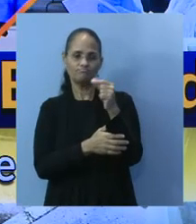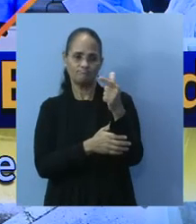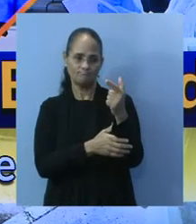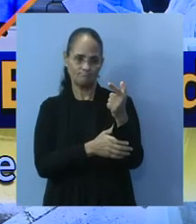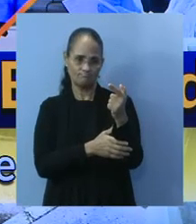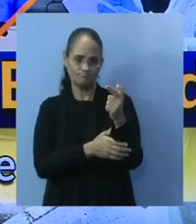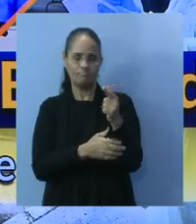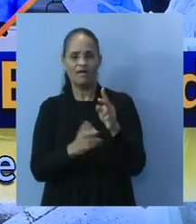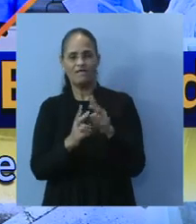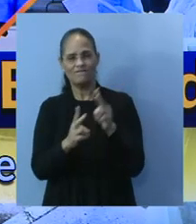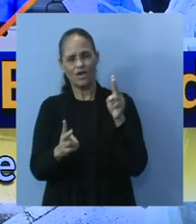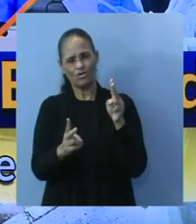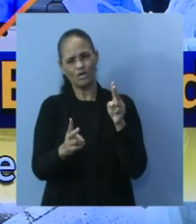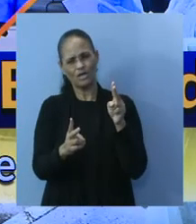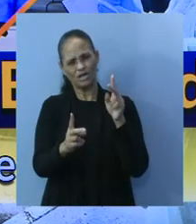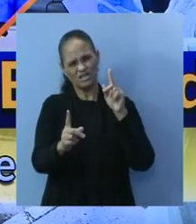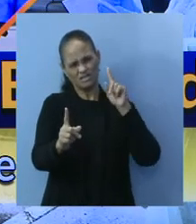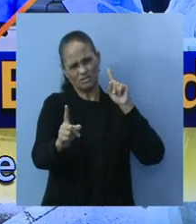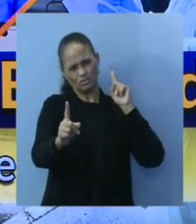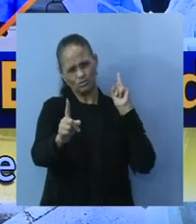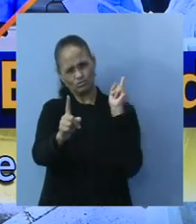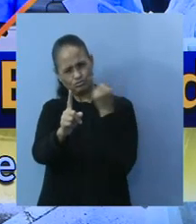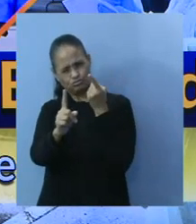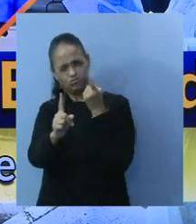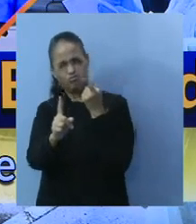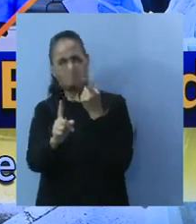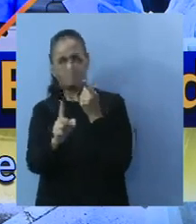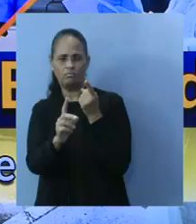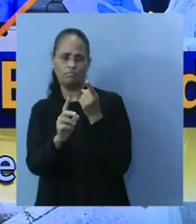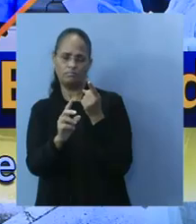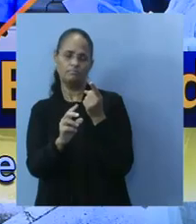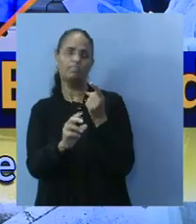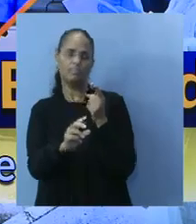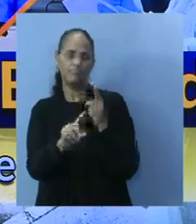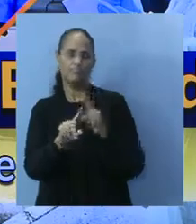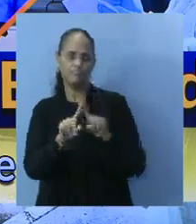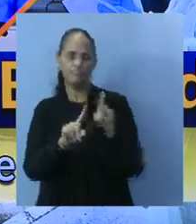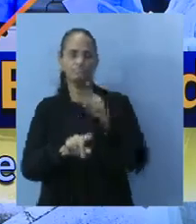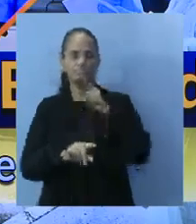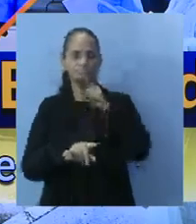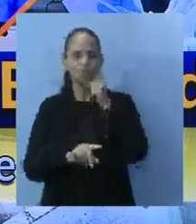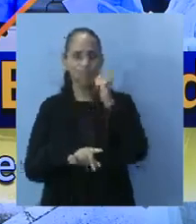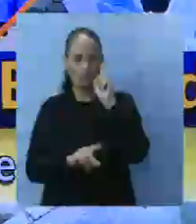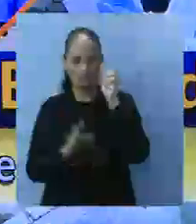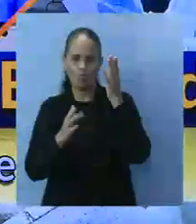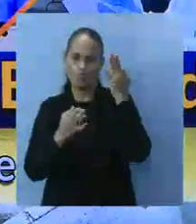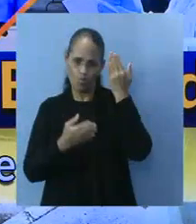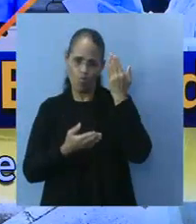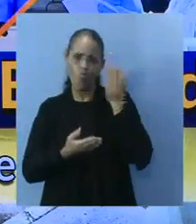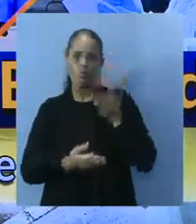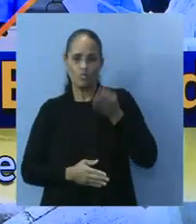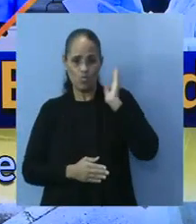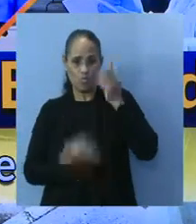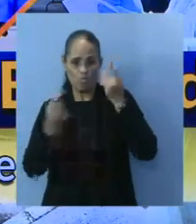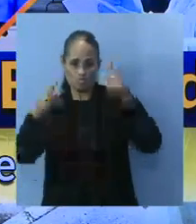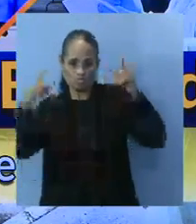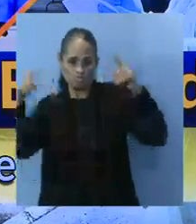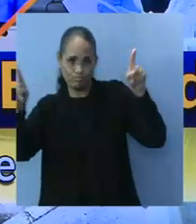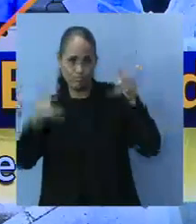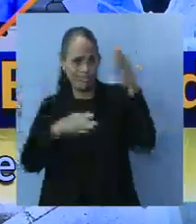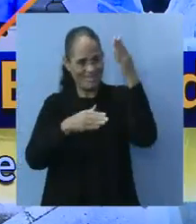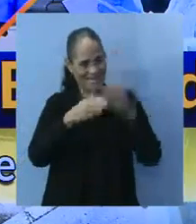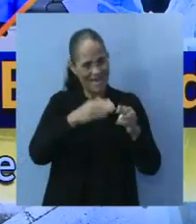a very aggressive target, but without question, one that we can achieve. And that would mean that by the end of